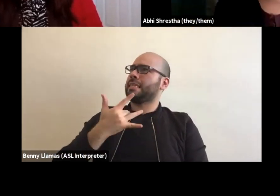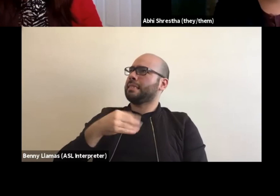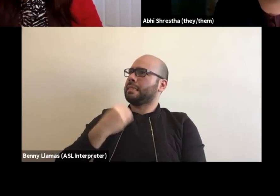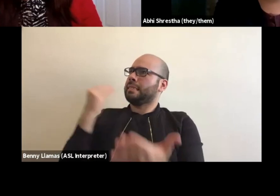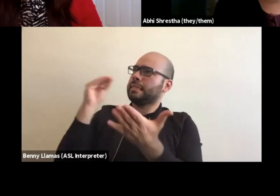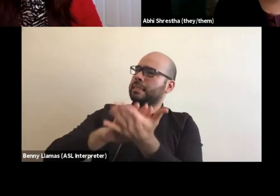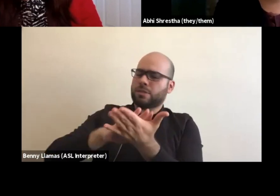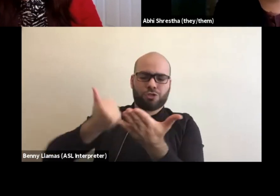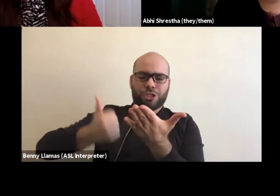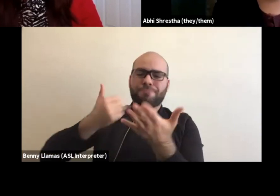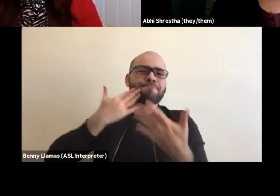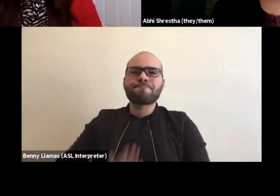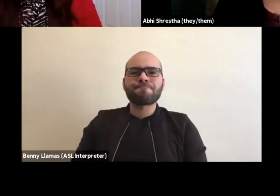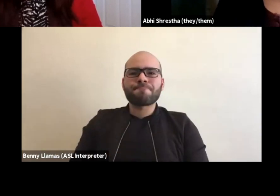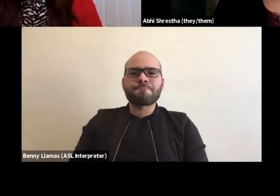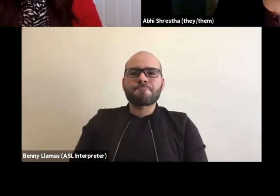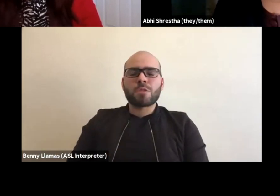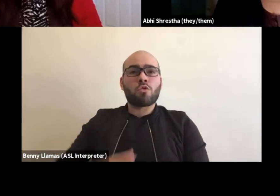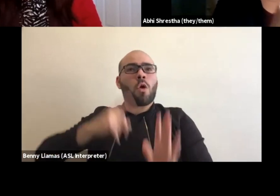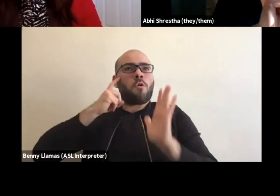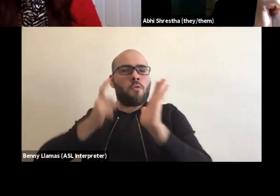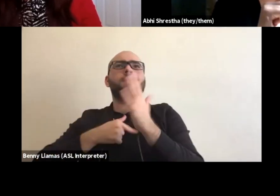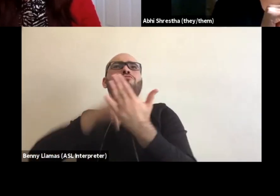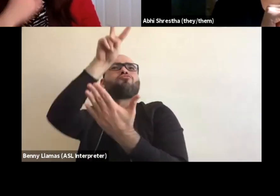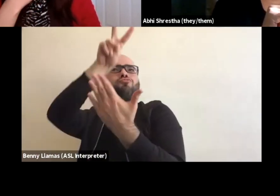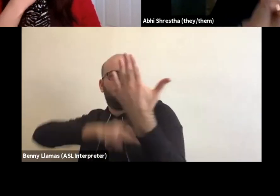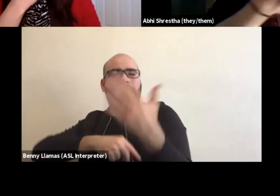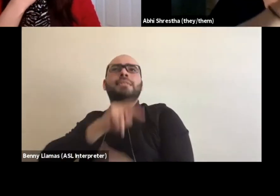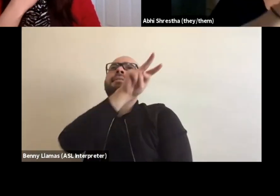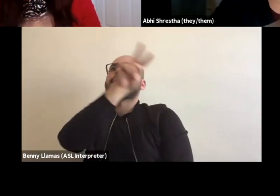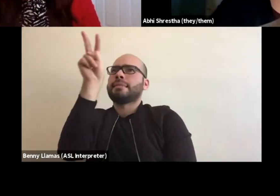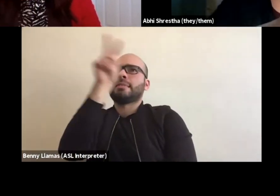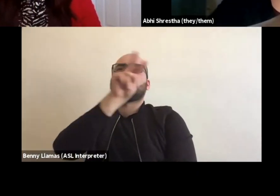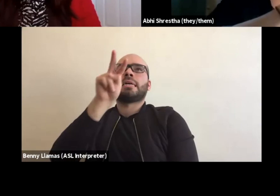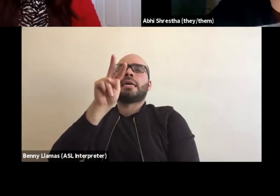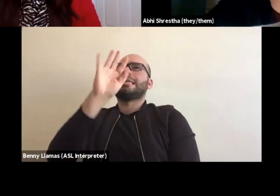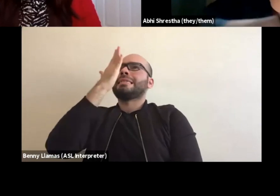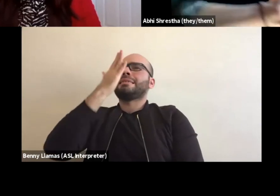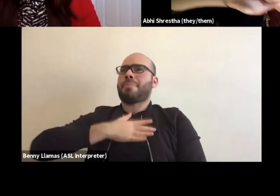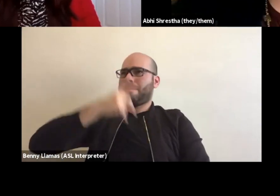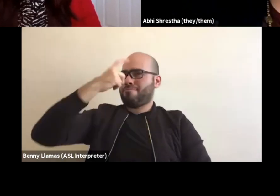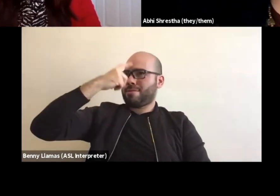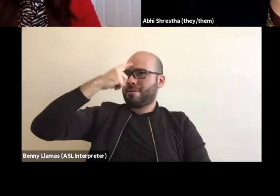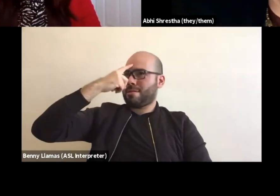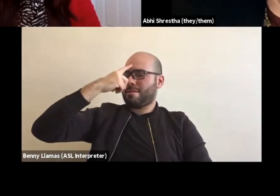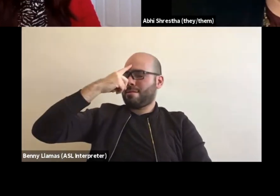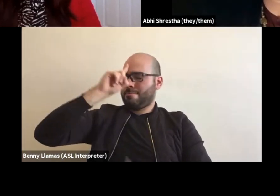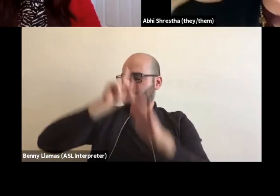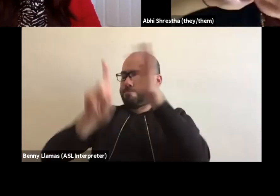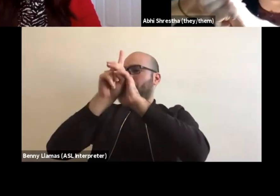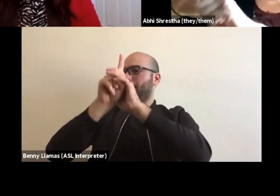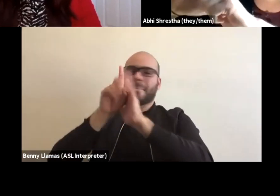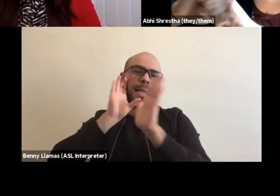I'm noticing an image or a word, and then that word leads me to think about this phrase,